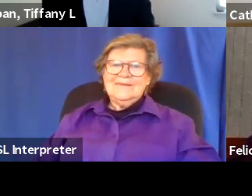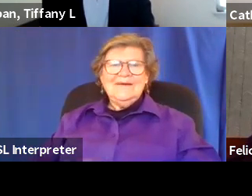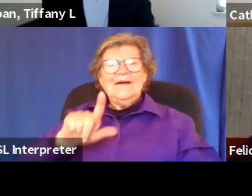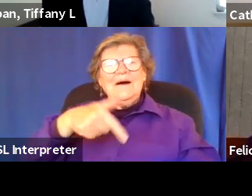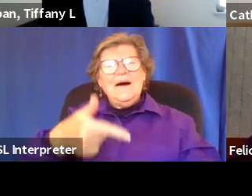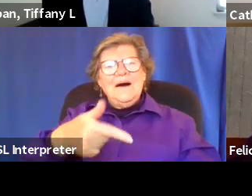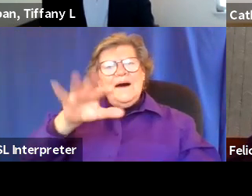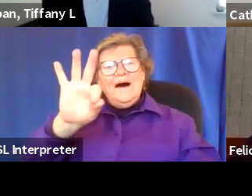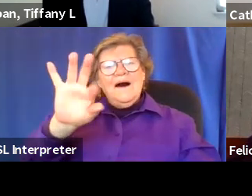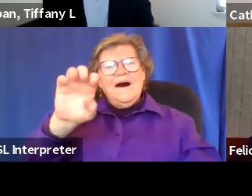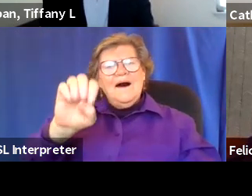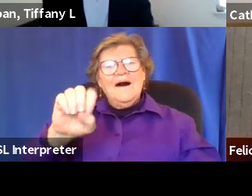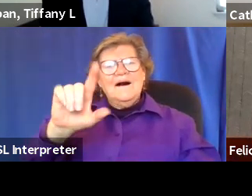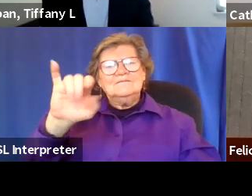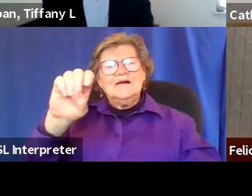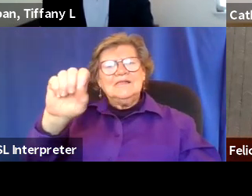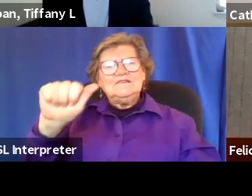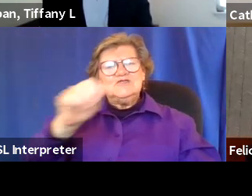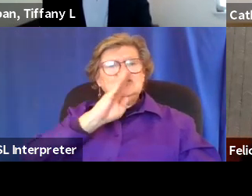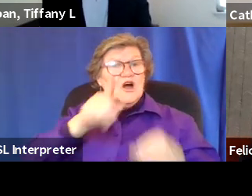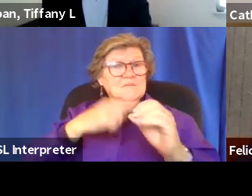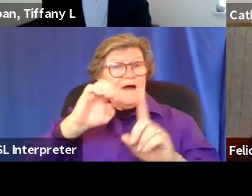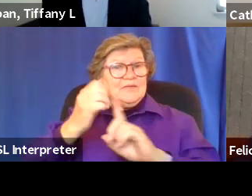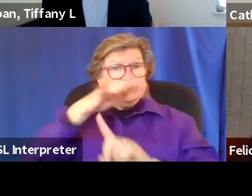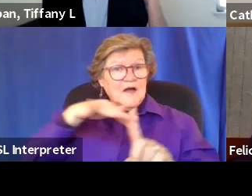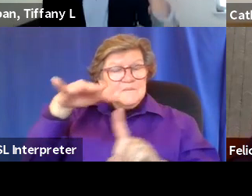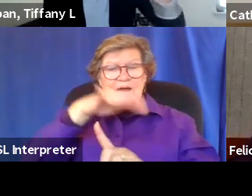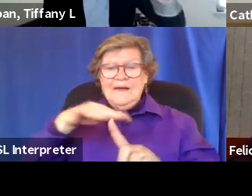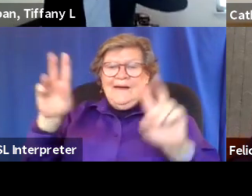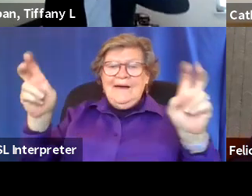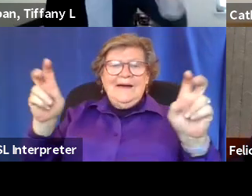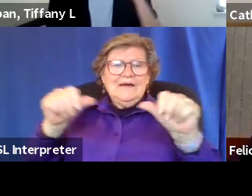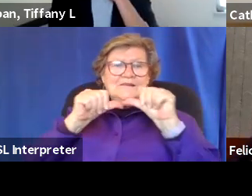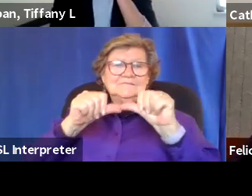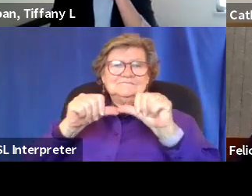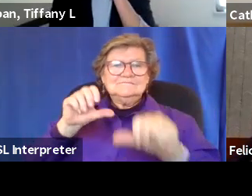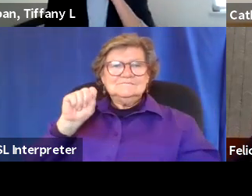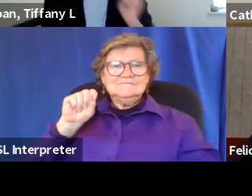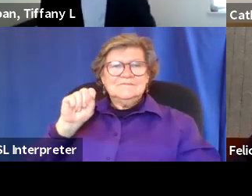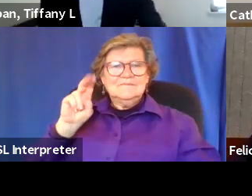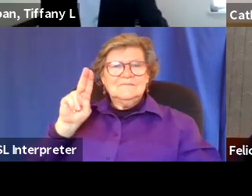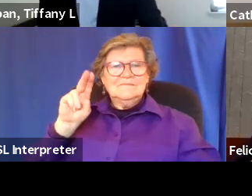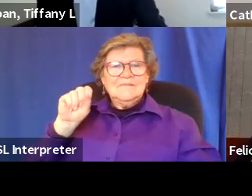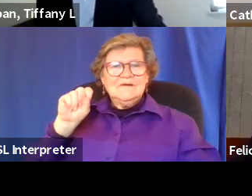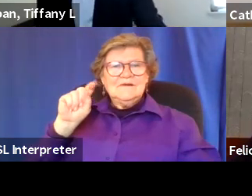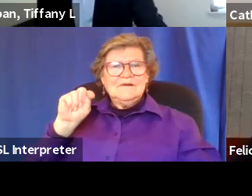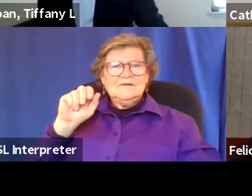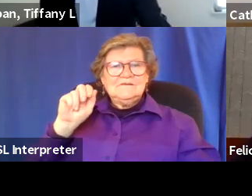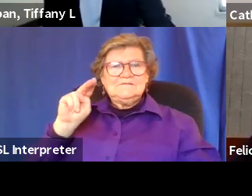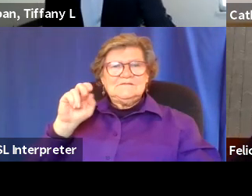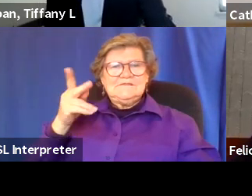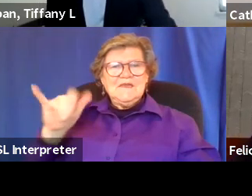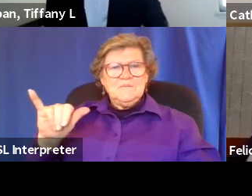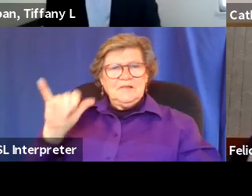hear from you about the environment. Thank you. So sustainability is a quality of life issue, but I also just want to point out the temperature gauge